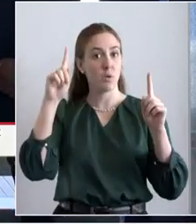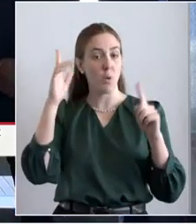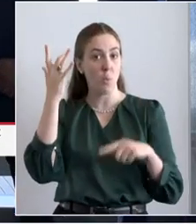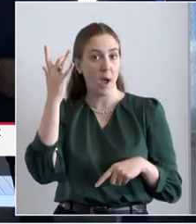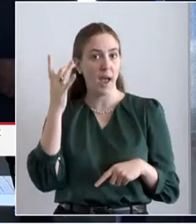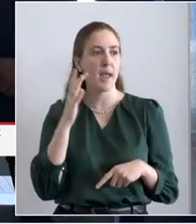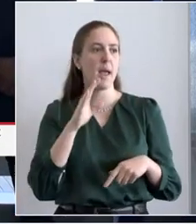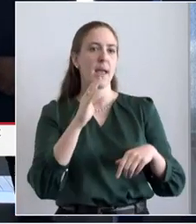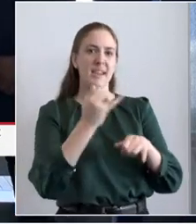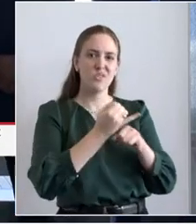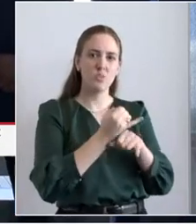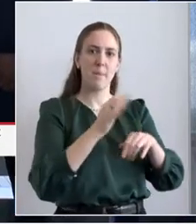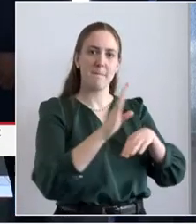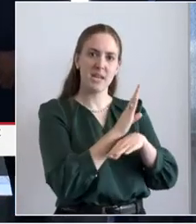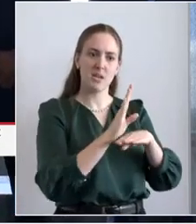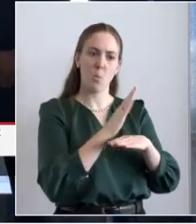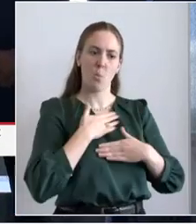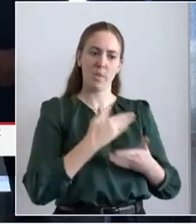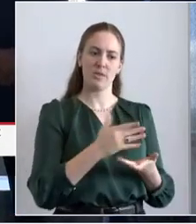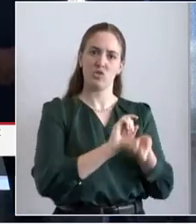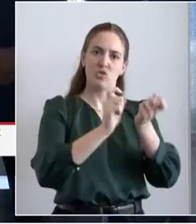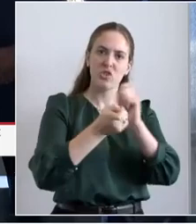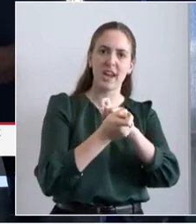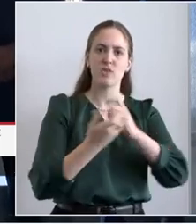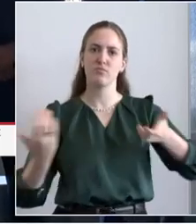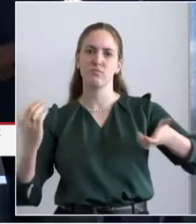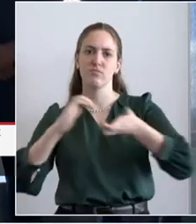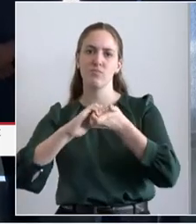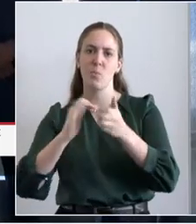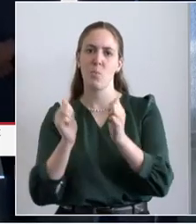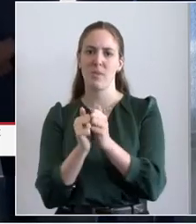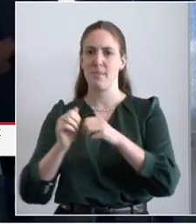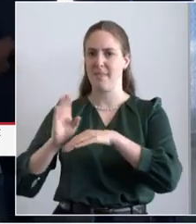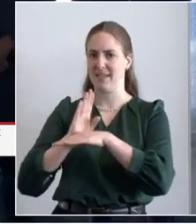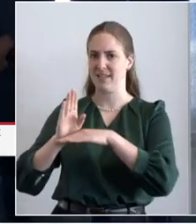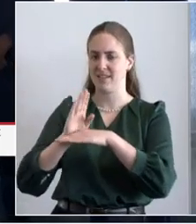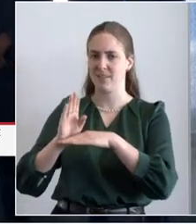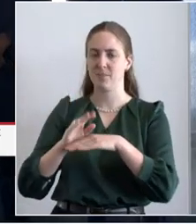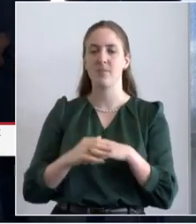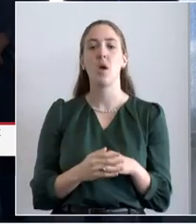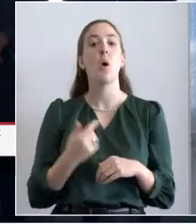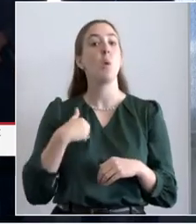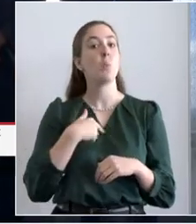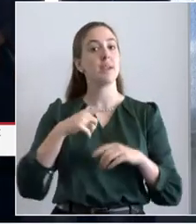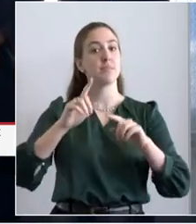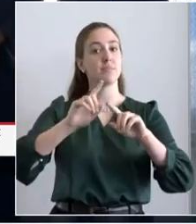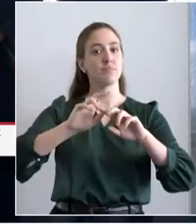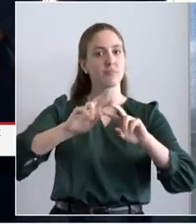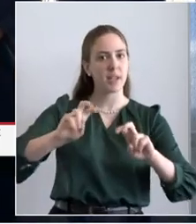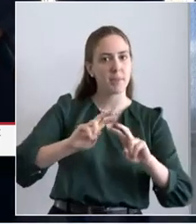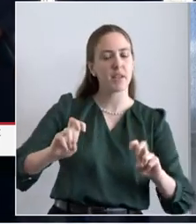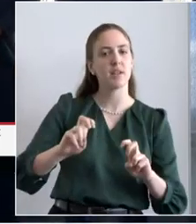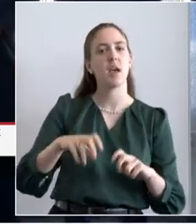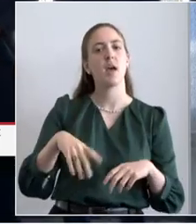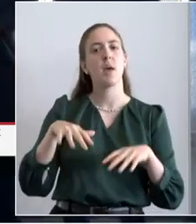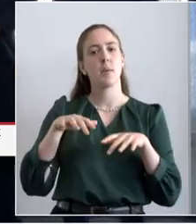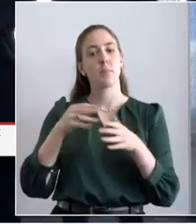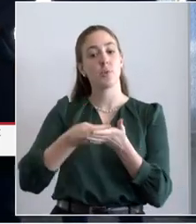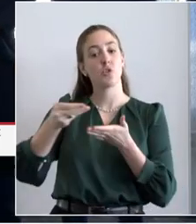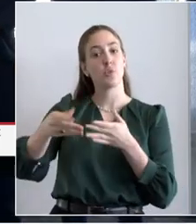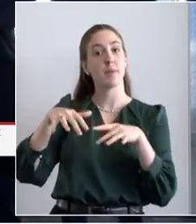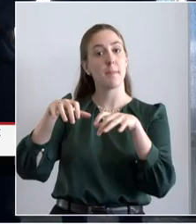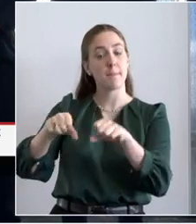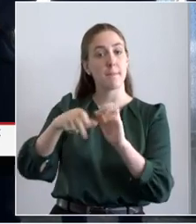and businesses' willingness to try again. Together, we examine procurement policies, programs, and processes of our